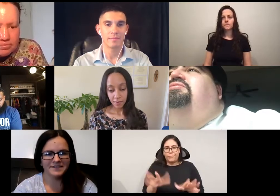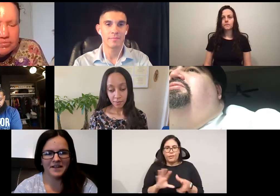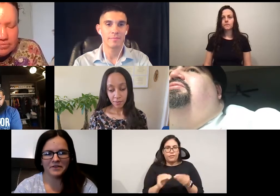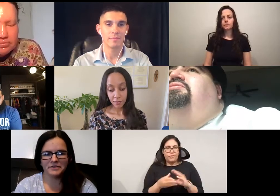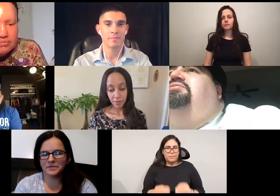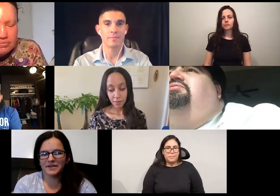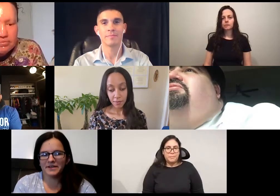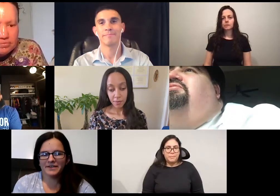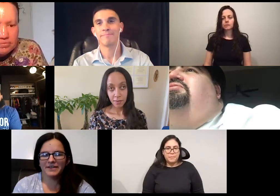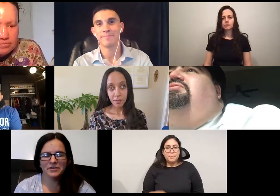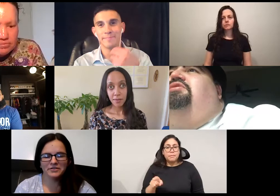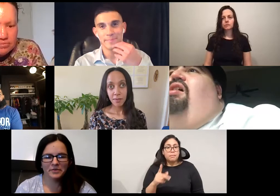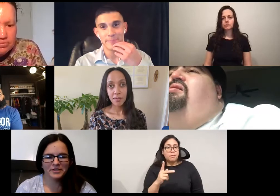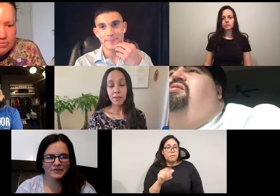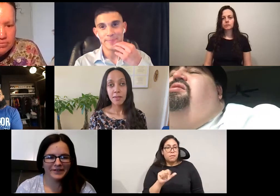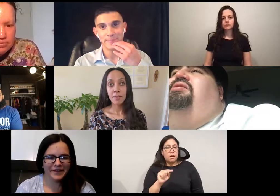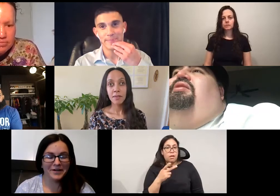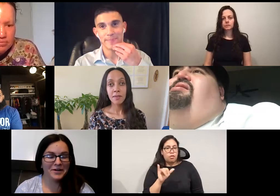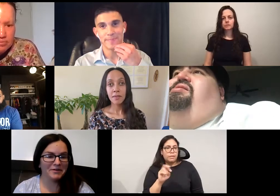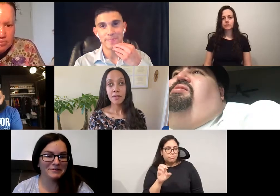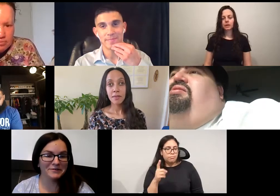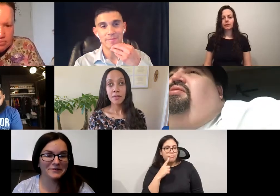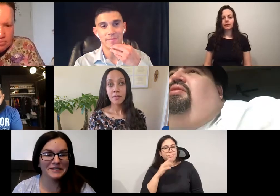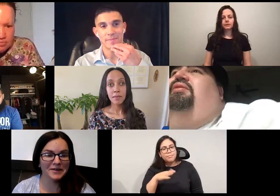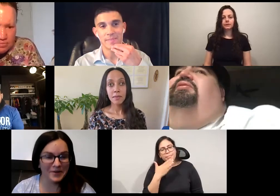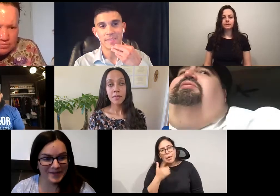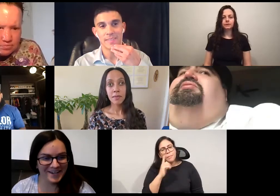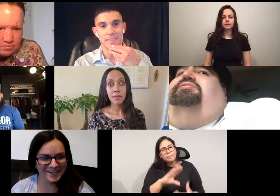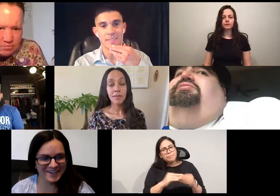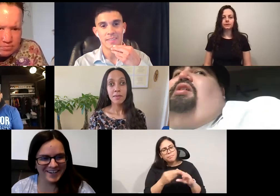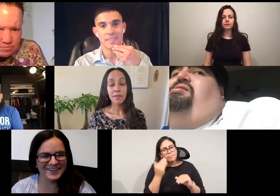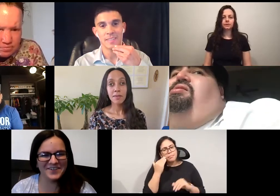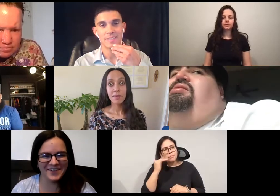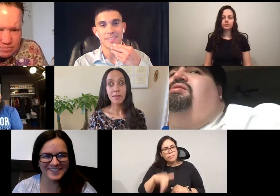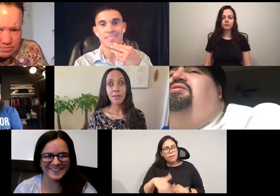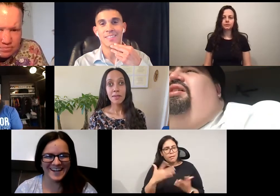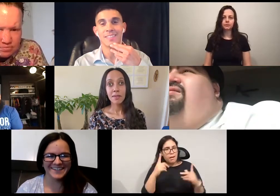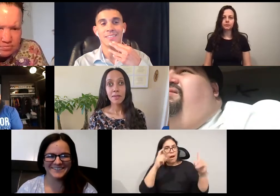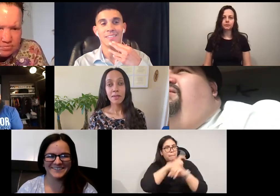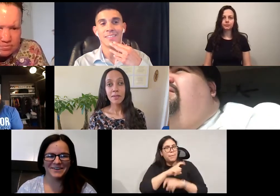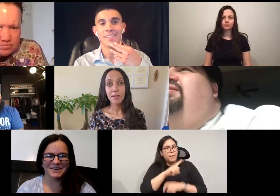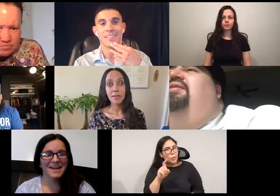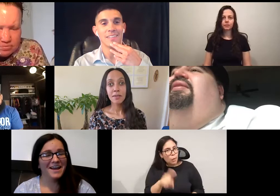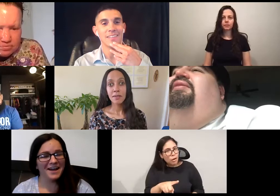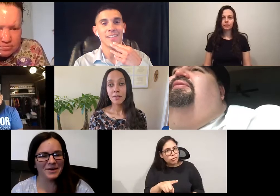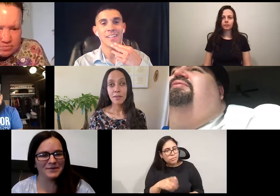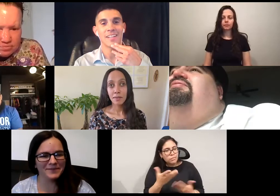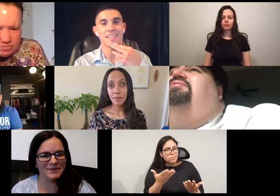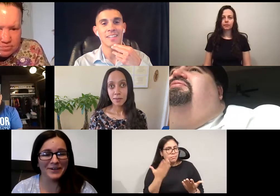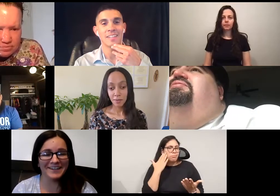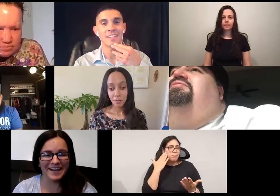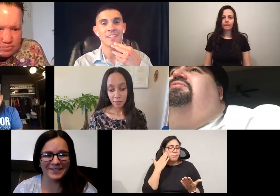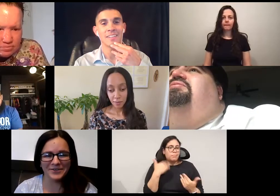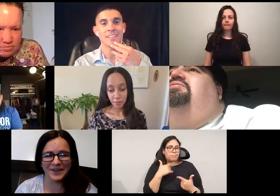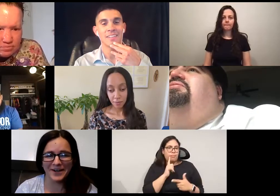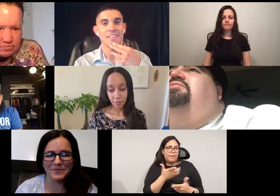This is Catherine speaking. Thank you so much for that thought. I know that was a really complicated question to ask. So I'm